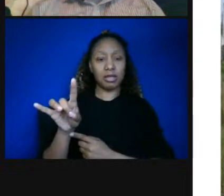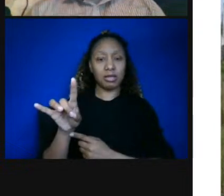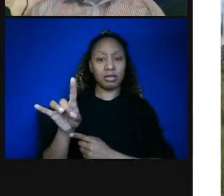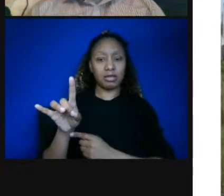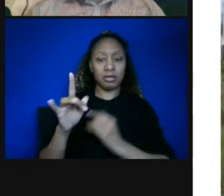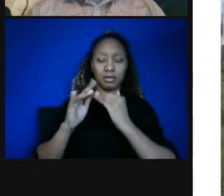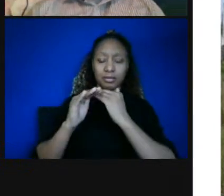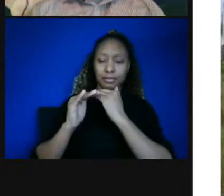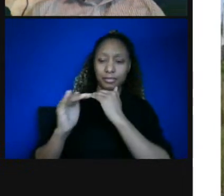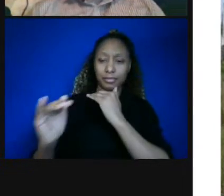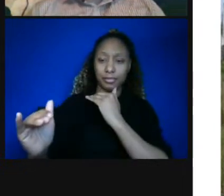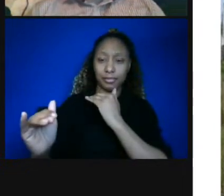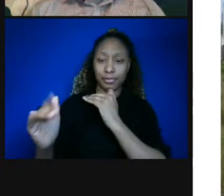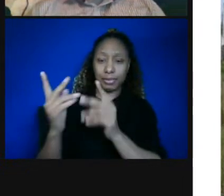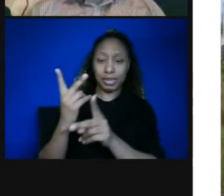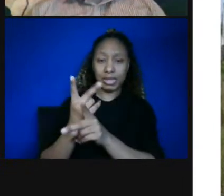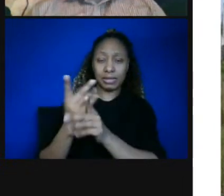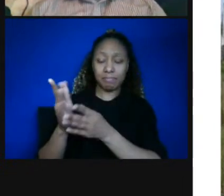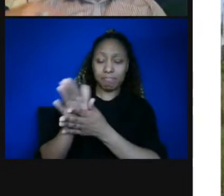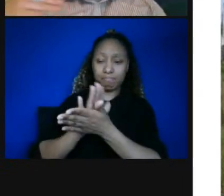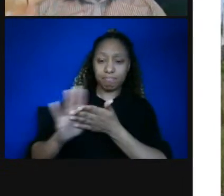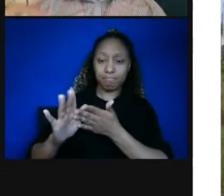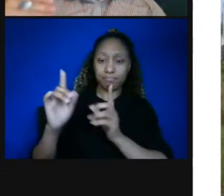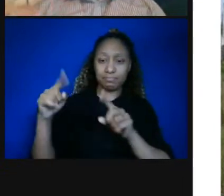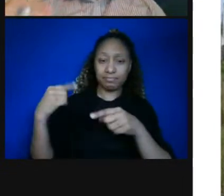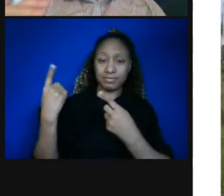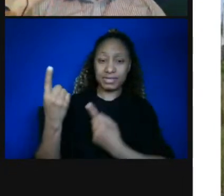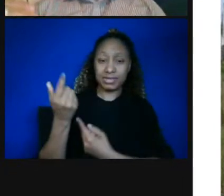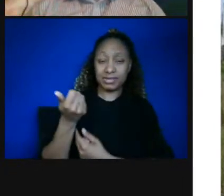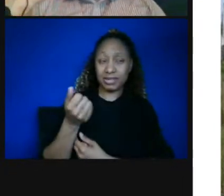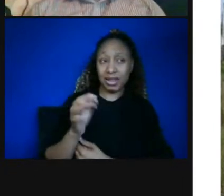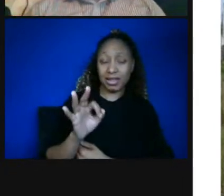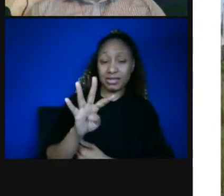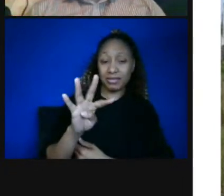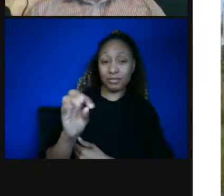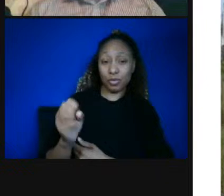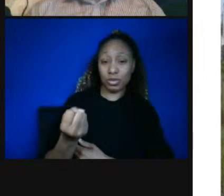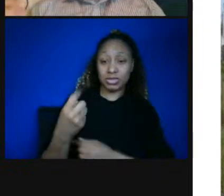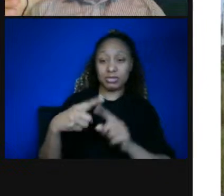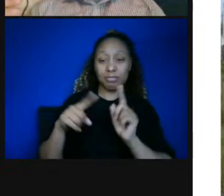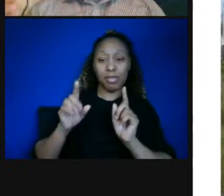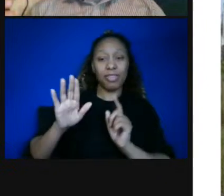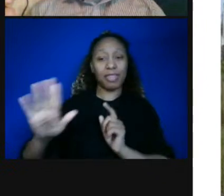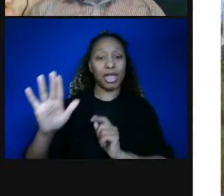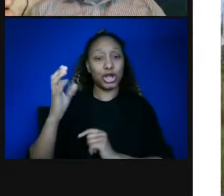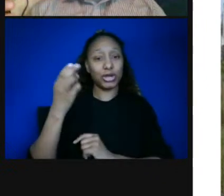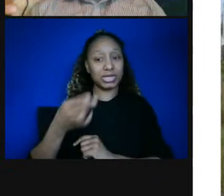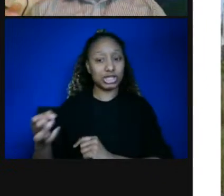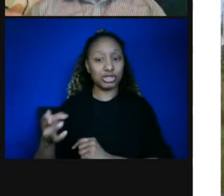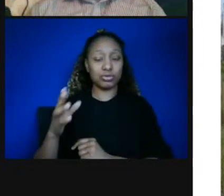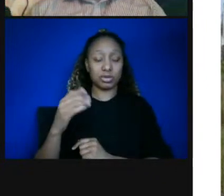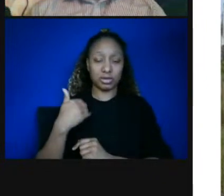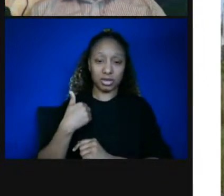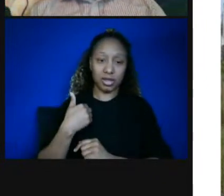then revived those powwows in the 1970s. But they had a very different history and a very different